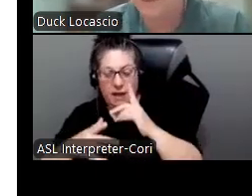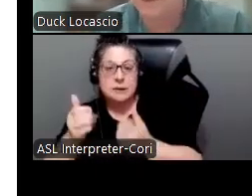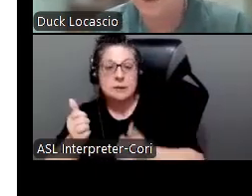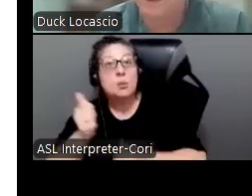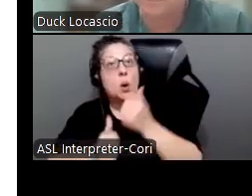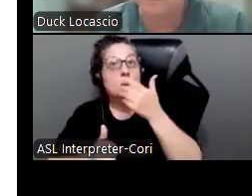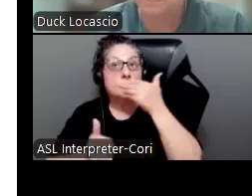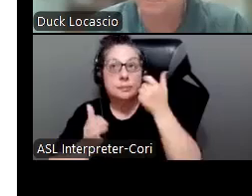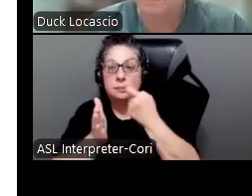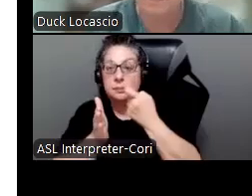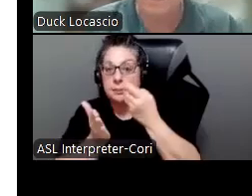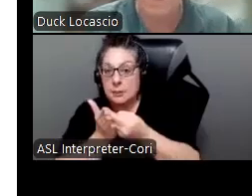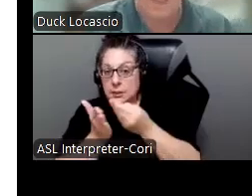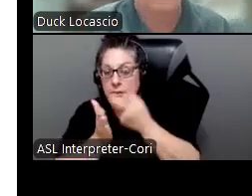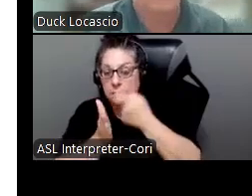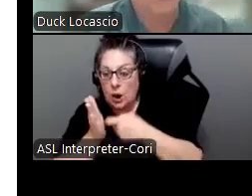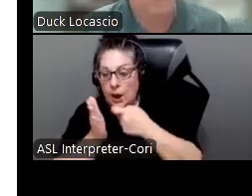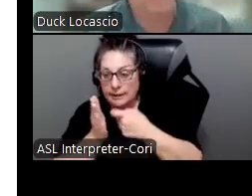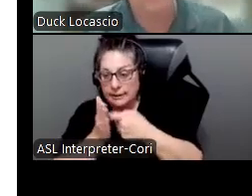it.